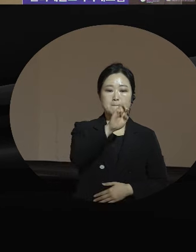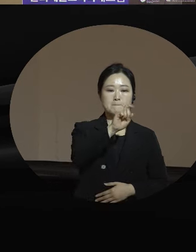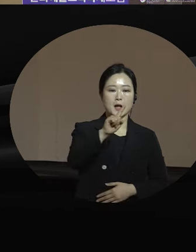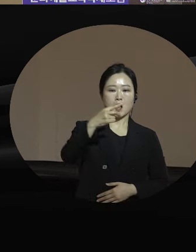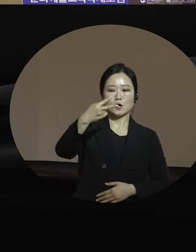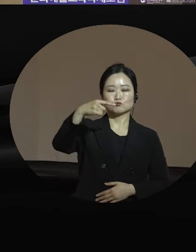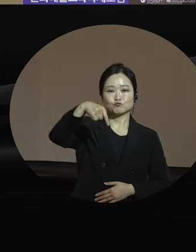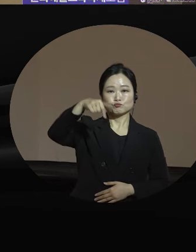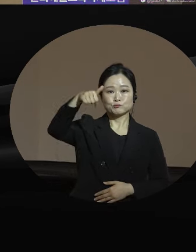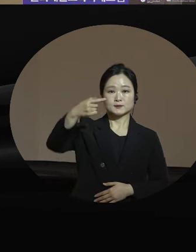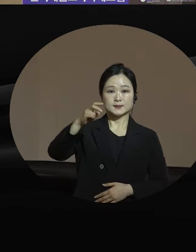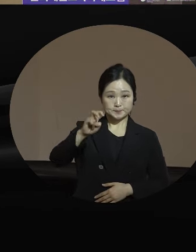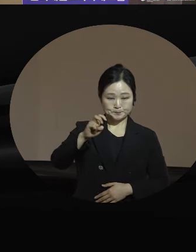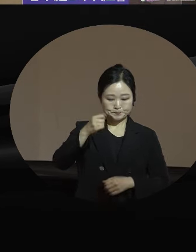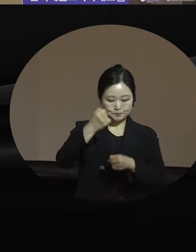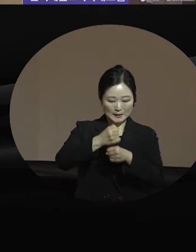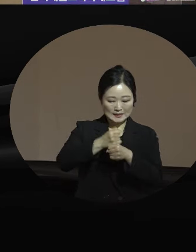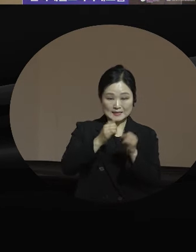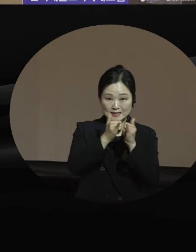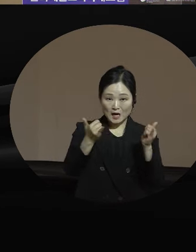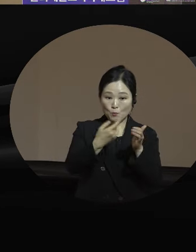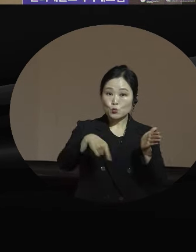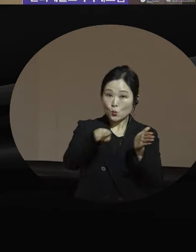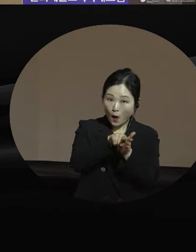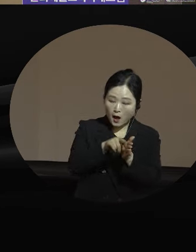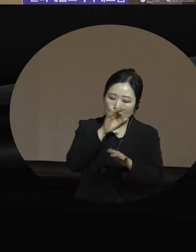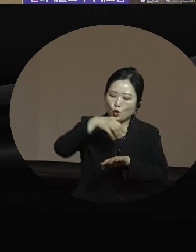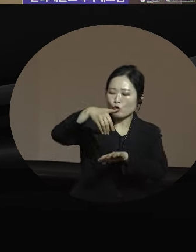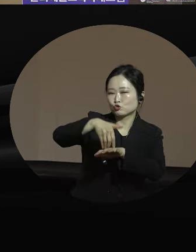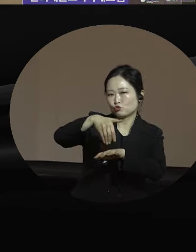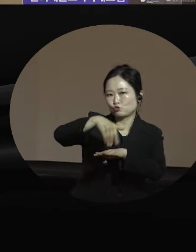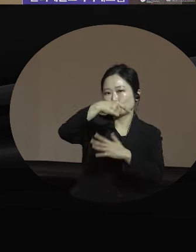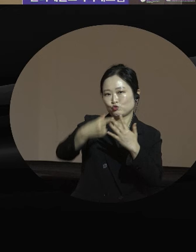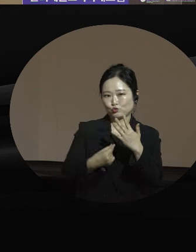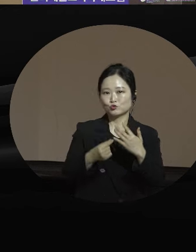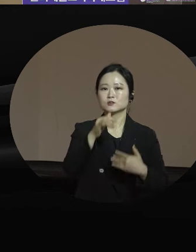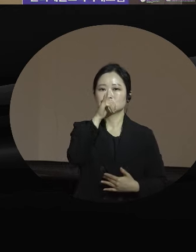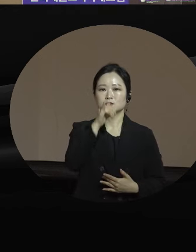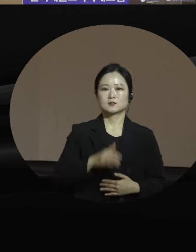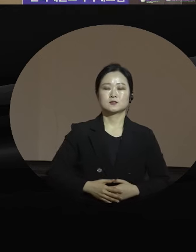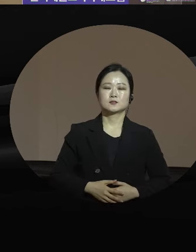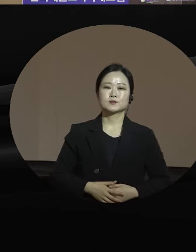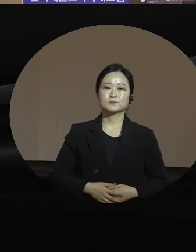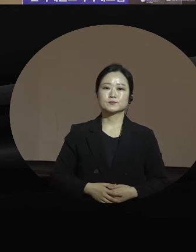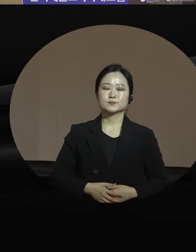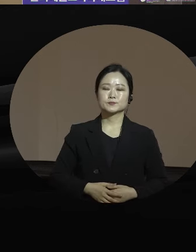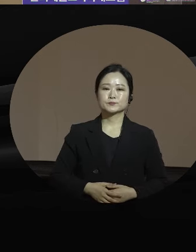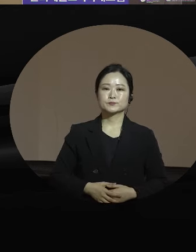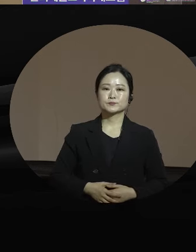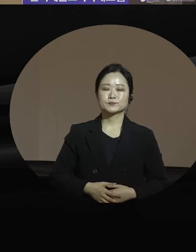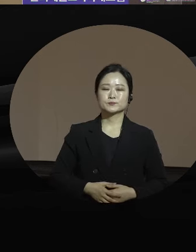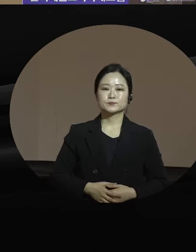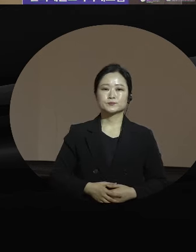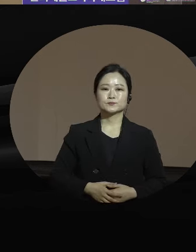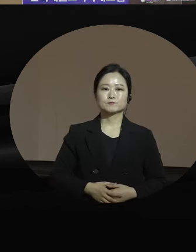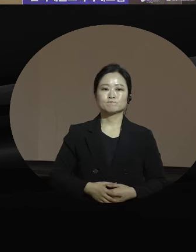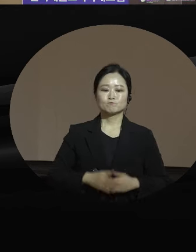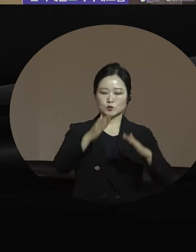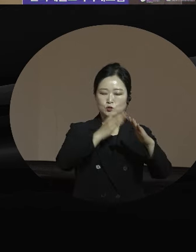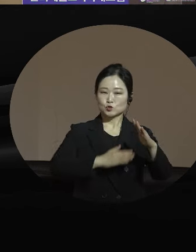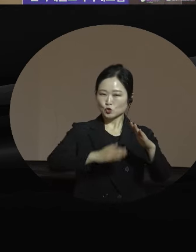being developed for the training of horse fiddle makers. It's planned to be regular